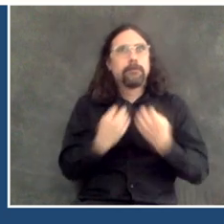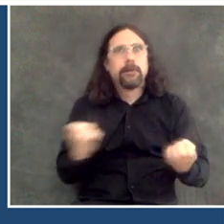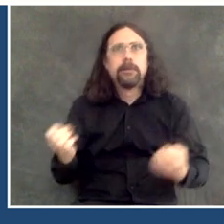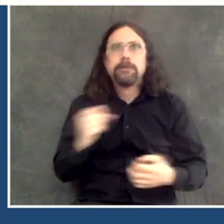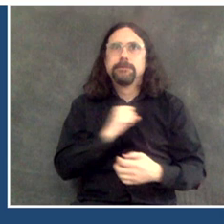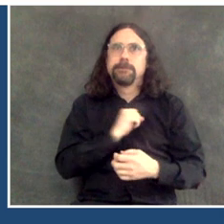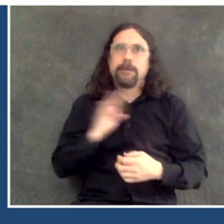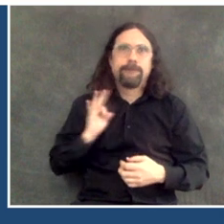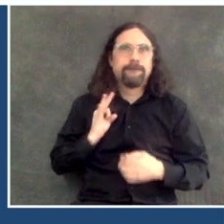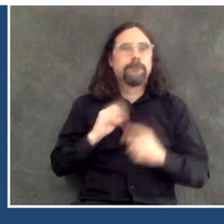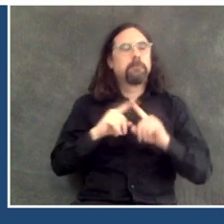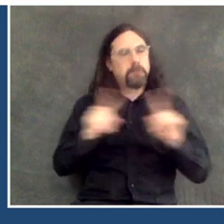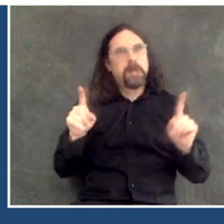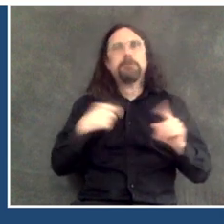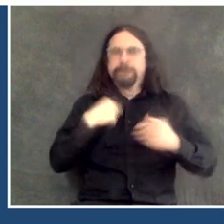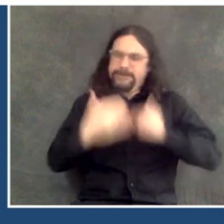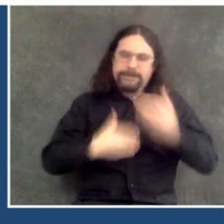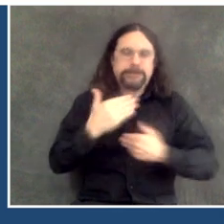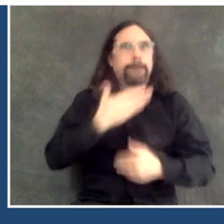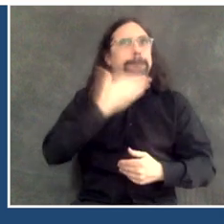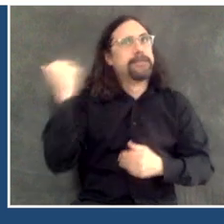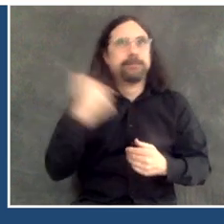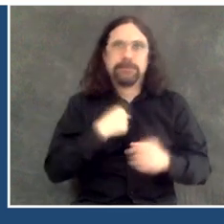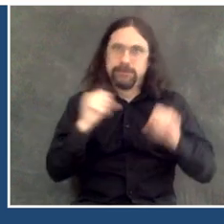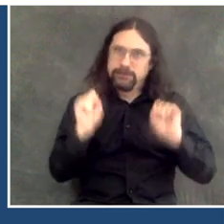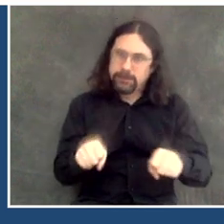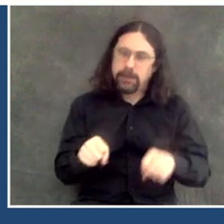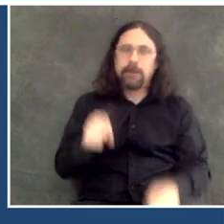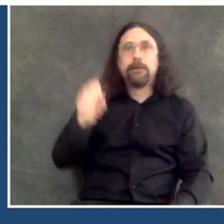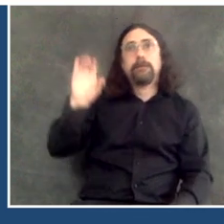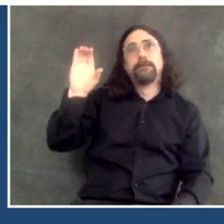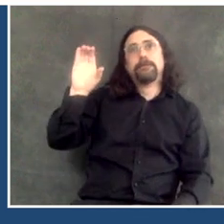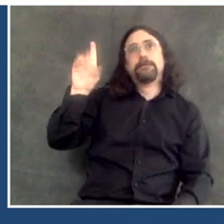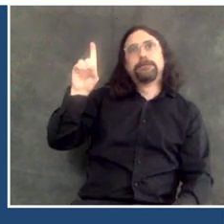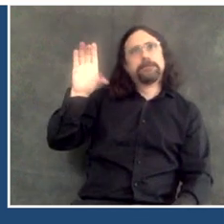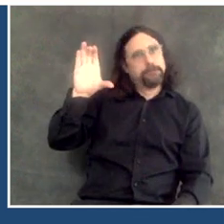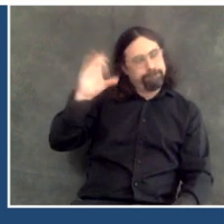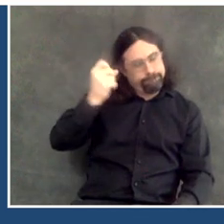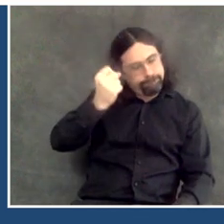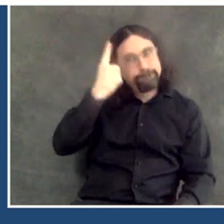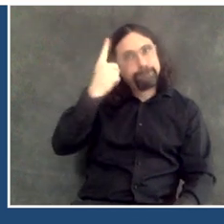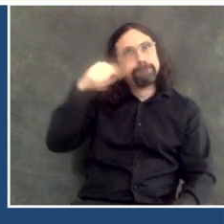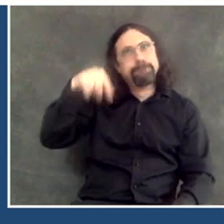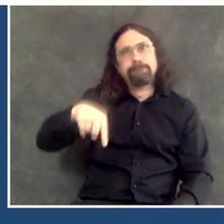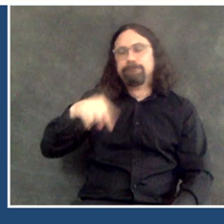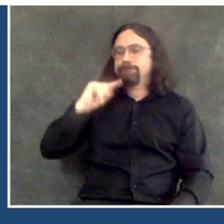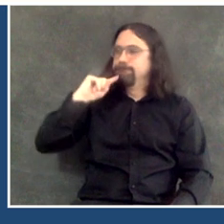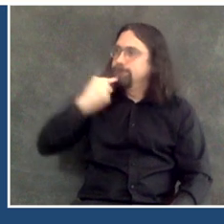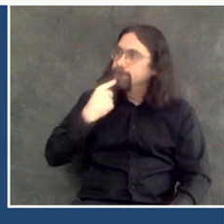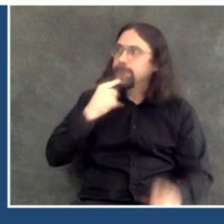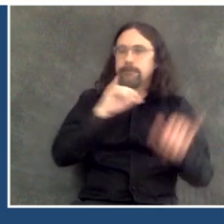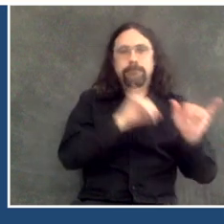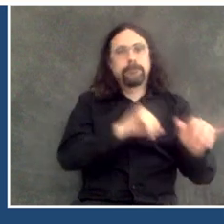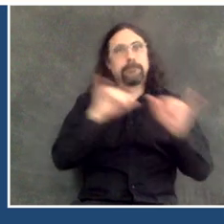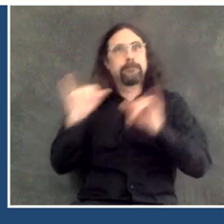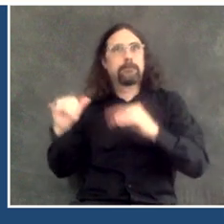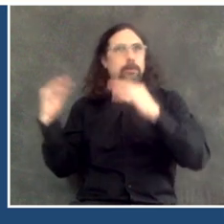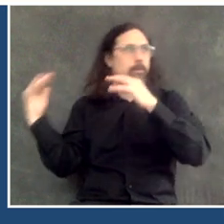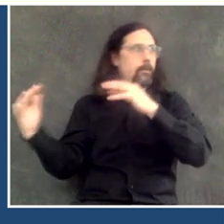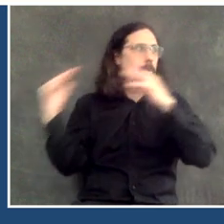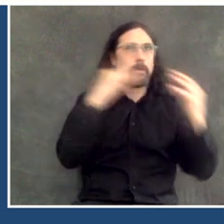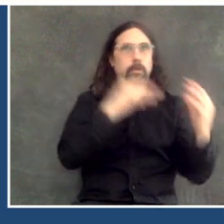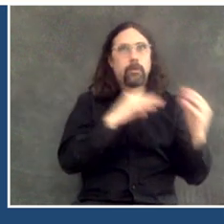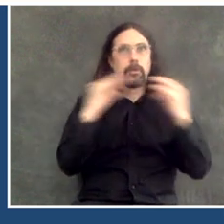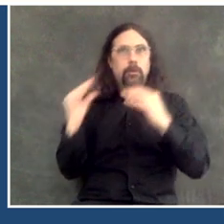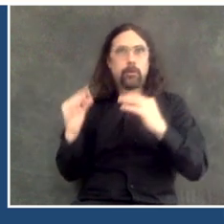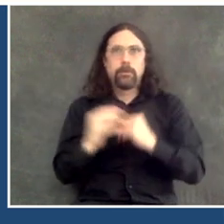wartime. And we have to make tough, tough choices and get by with less in wartime. I keep saying that everyone, this is like a war